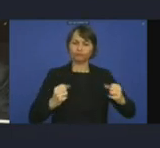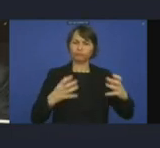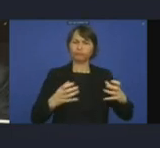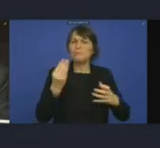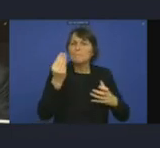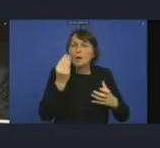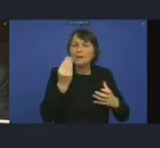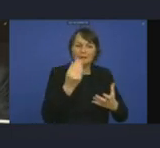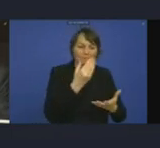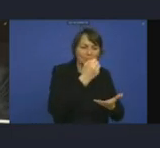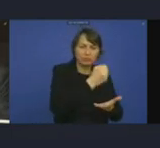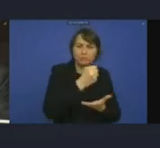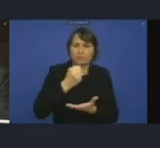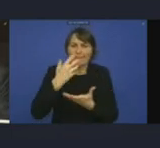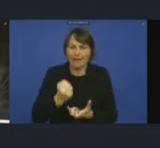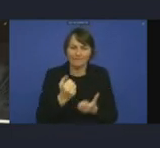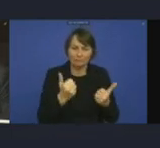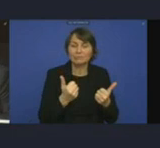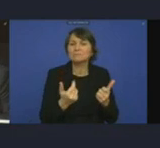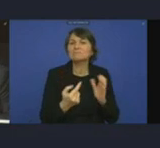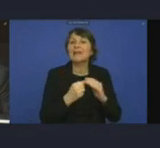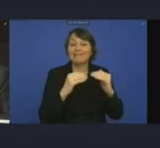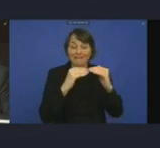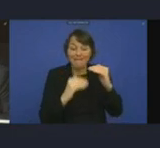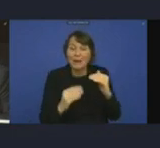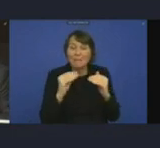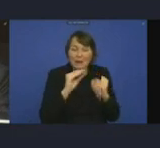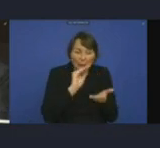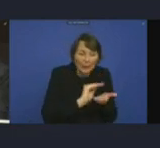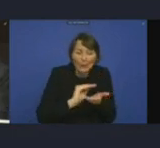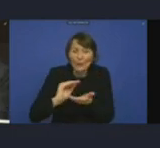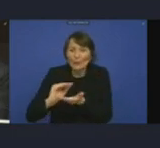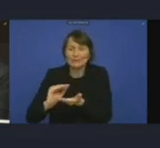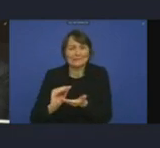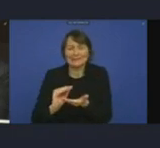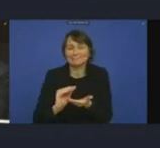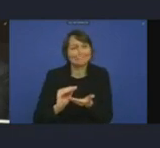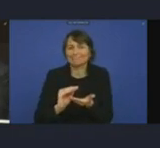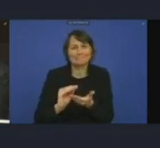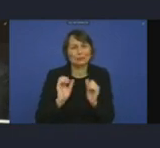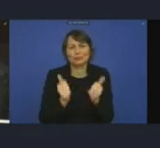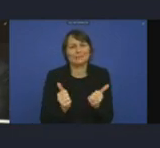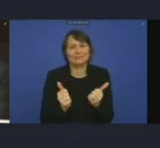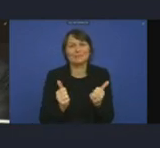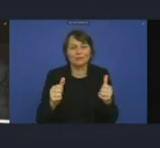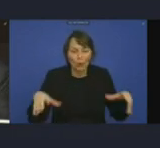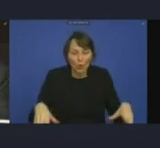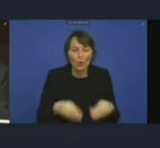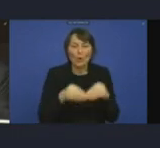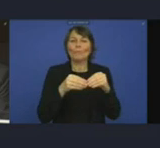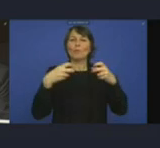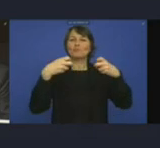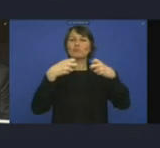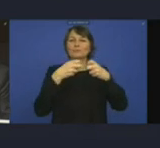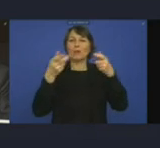under a certain level of money, it's better to keep it in Brussels, either to give very small shares in different member